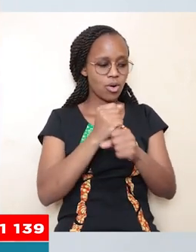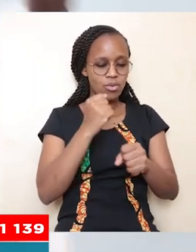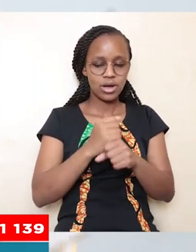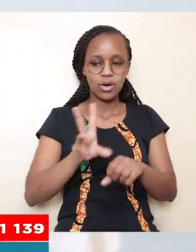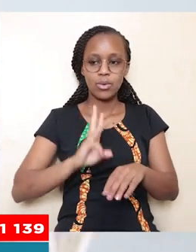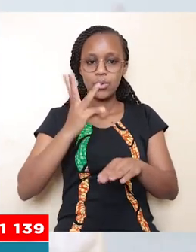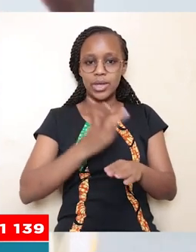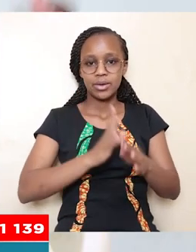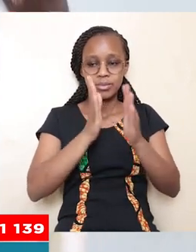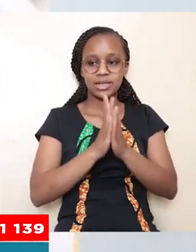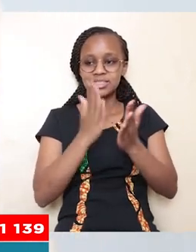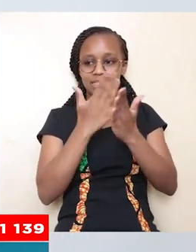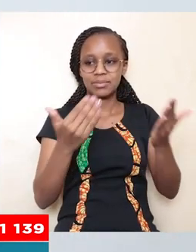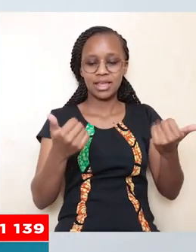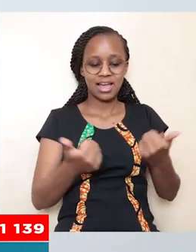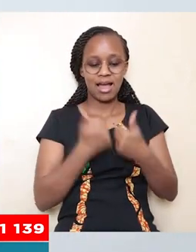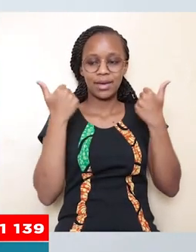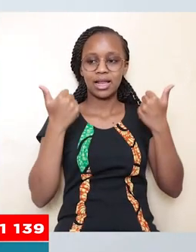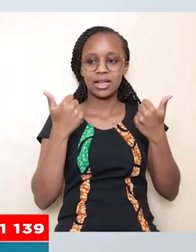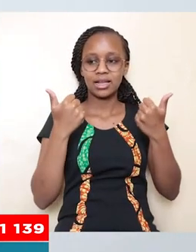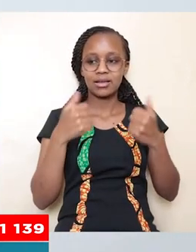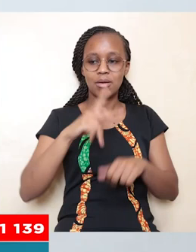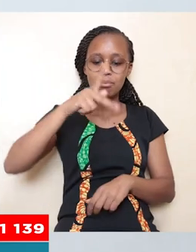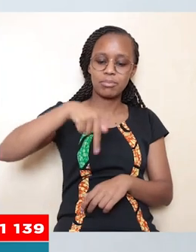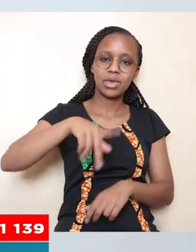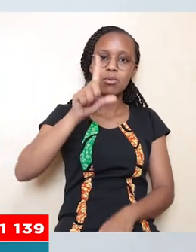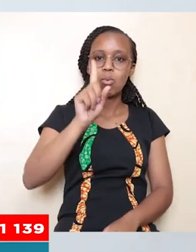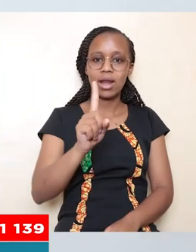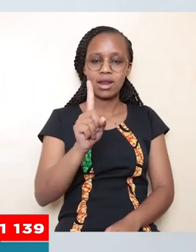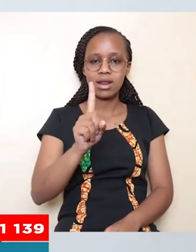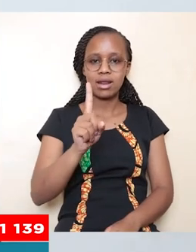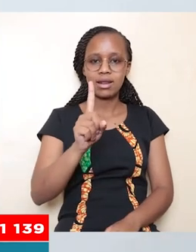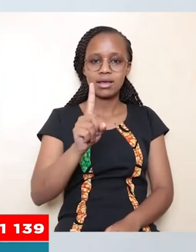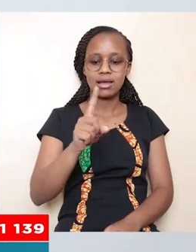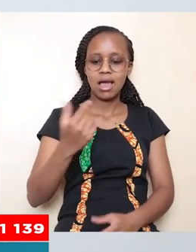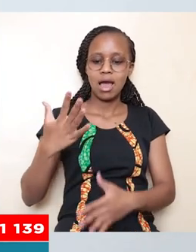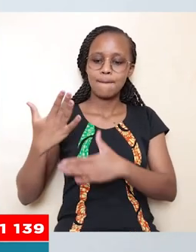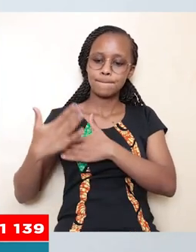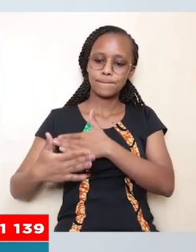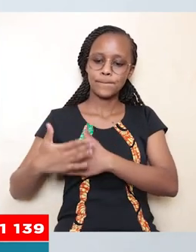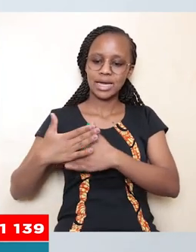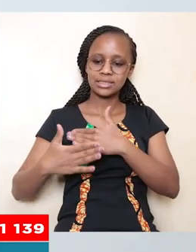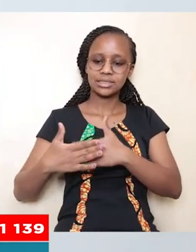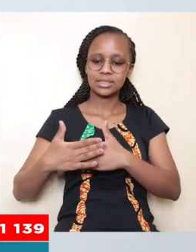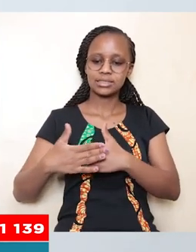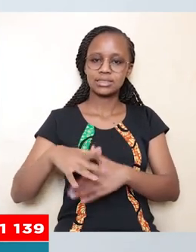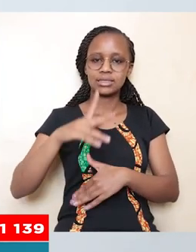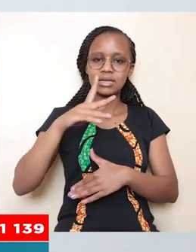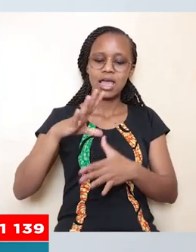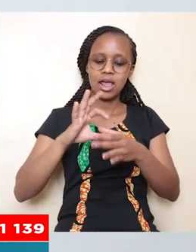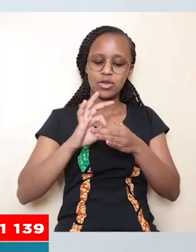we pray, something is happening. P number one is partnership and